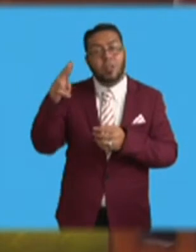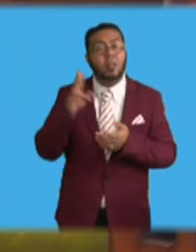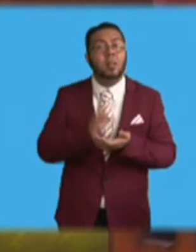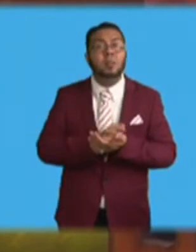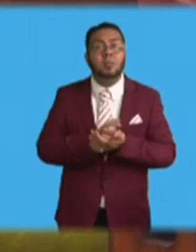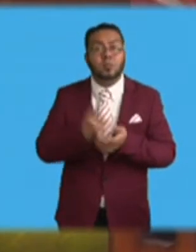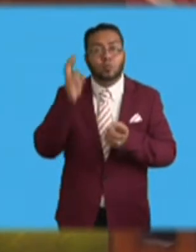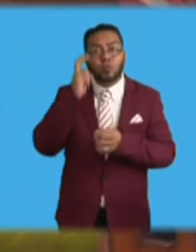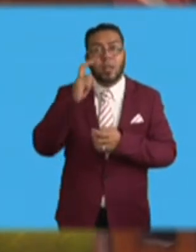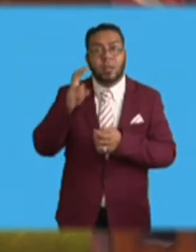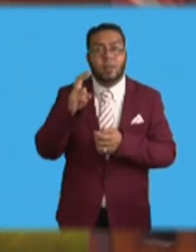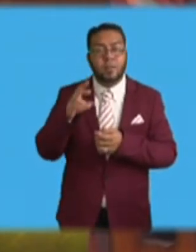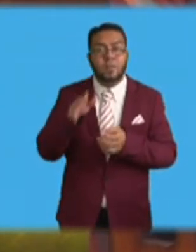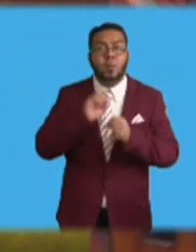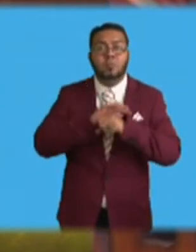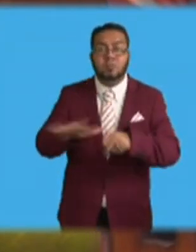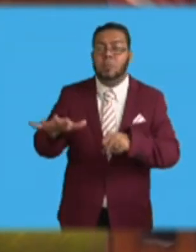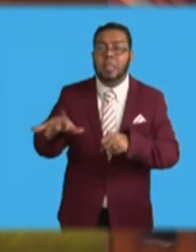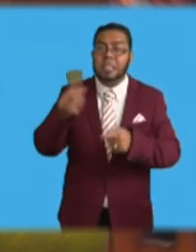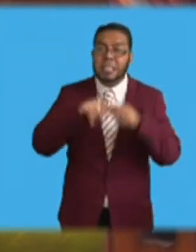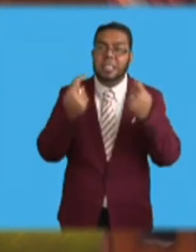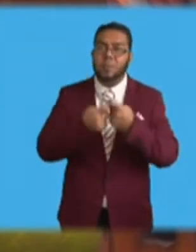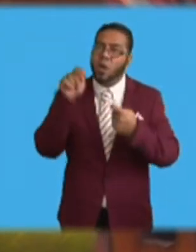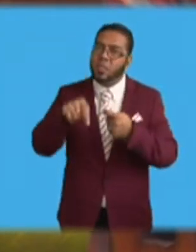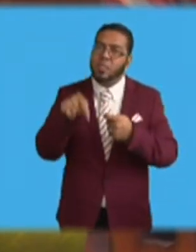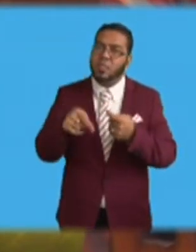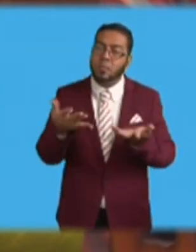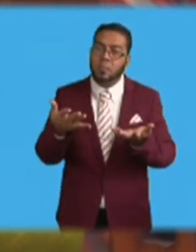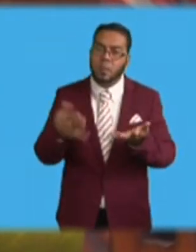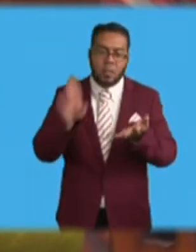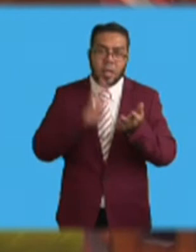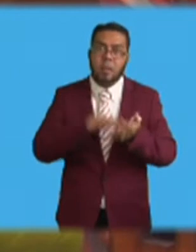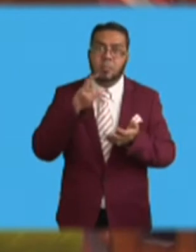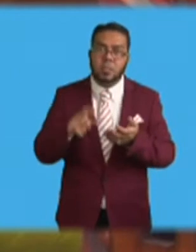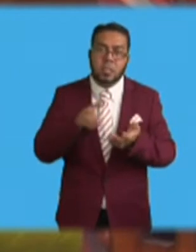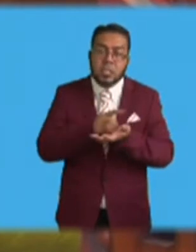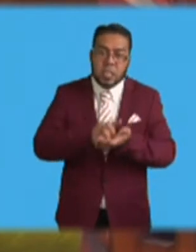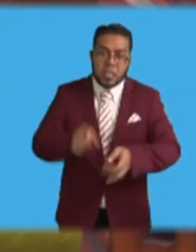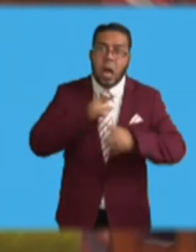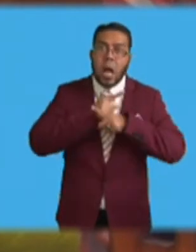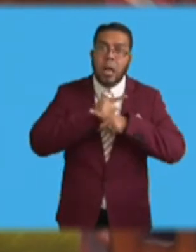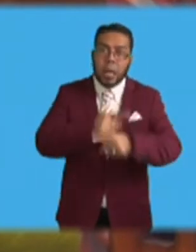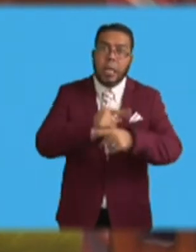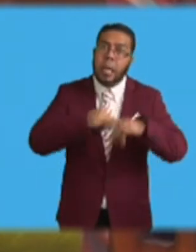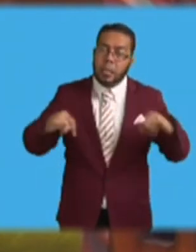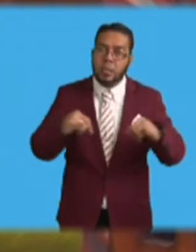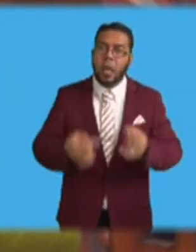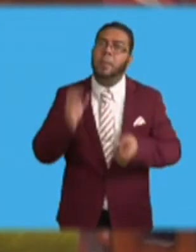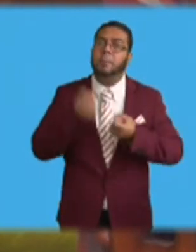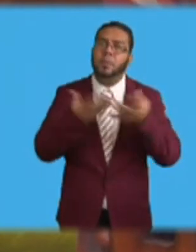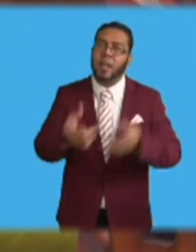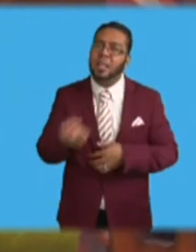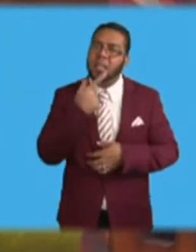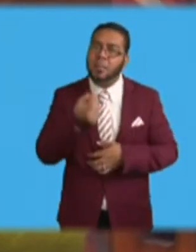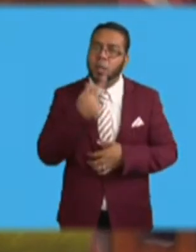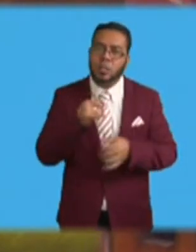clinicians and outbreak response teams on this, in this case, the meningococcal disease guidelines, and providing antibiotics specifically